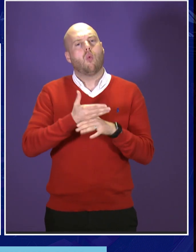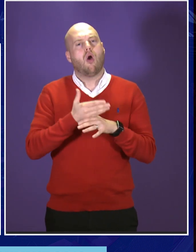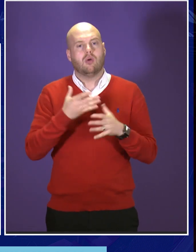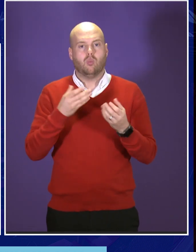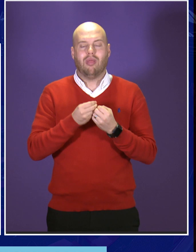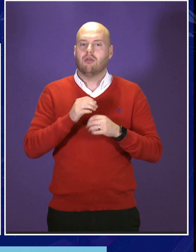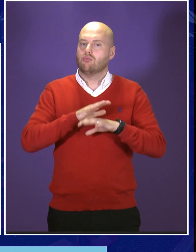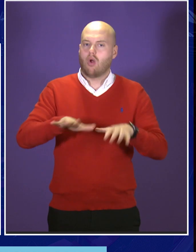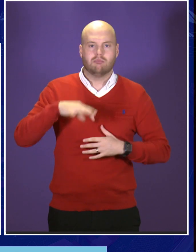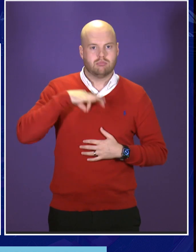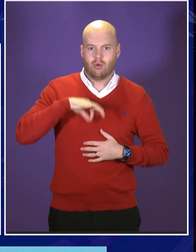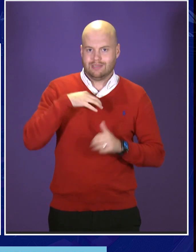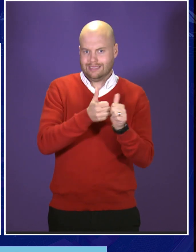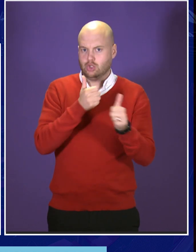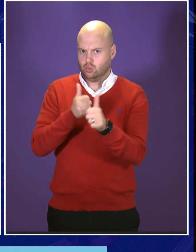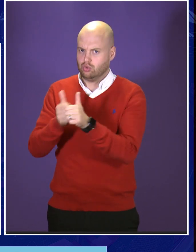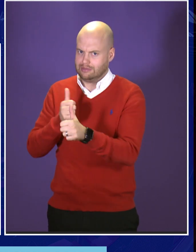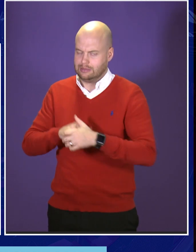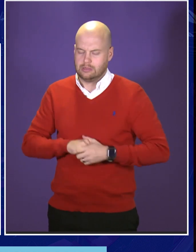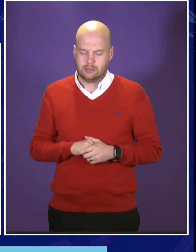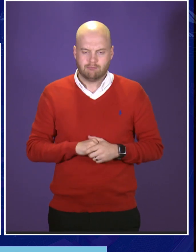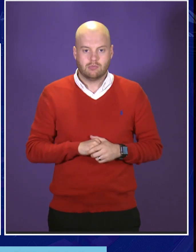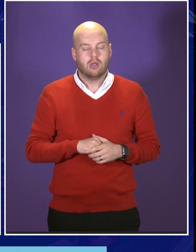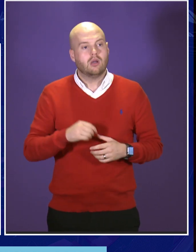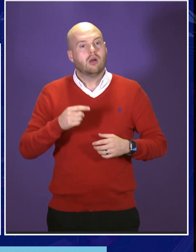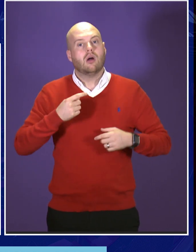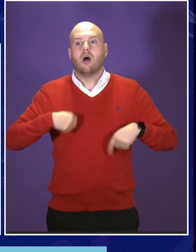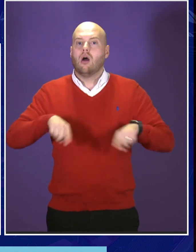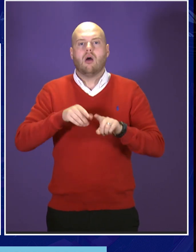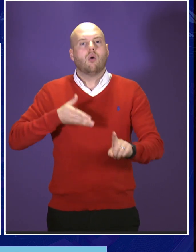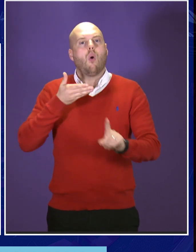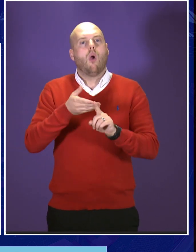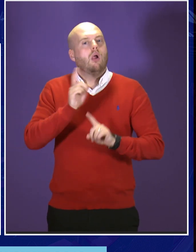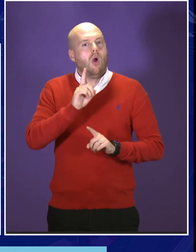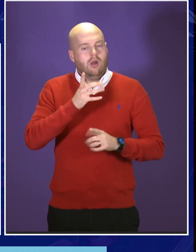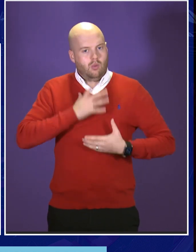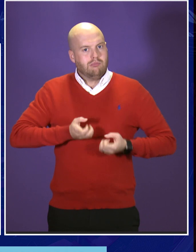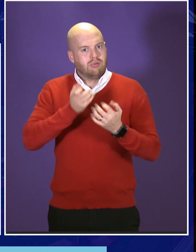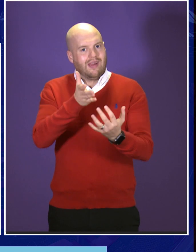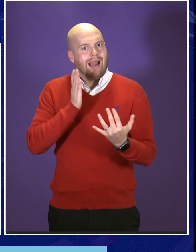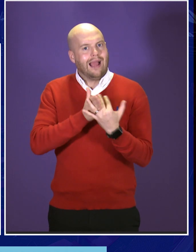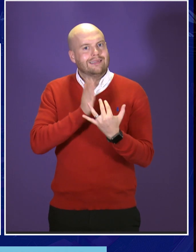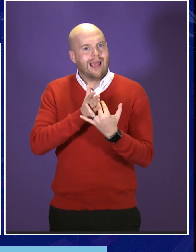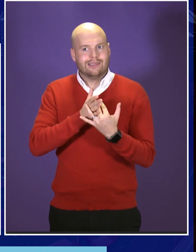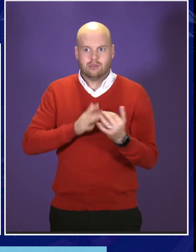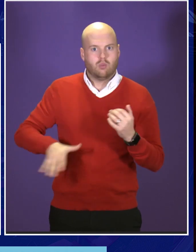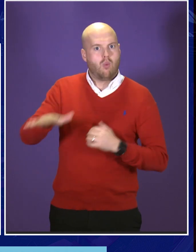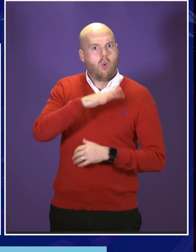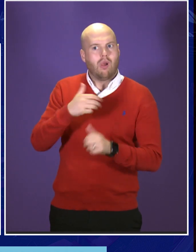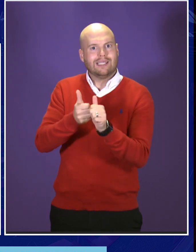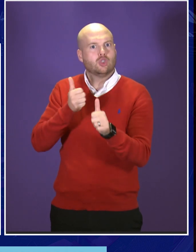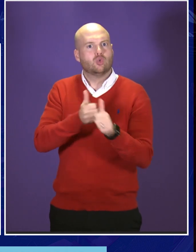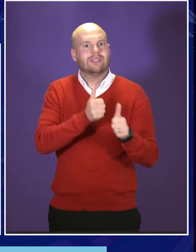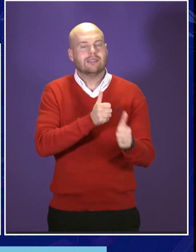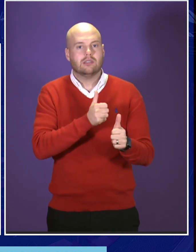don't monetize this platform. The goal is to provide access to all of these institutions to share their artworks in a way that gives